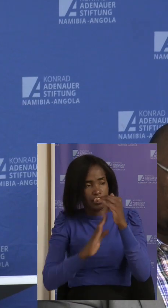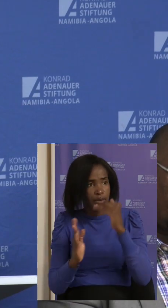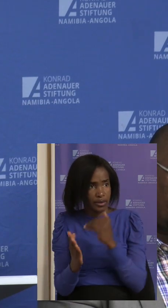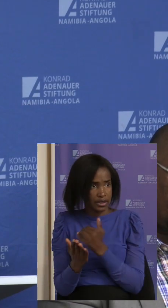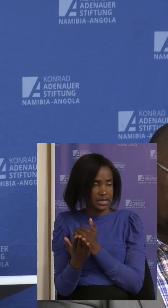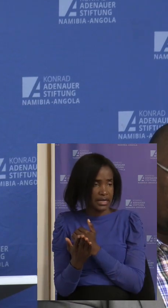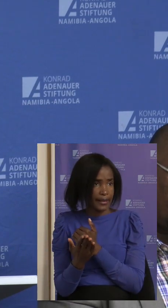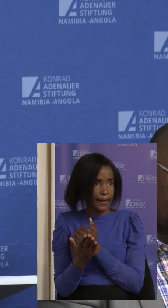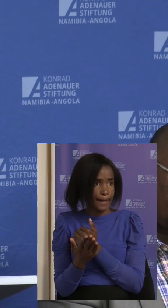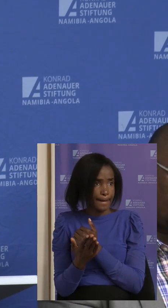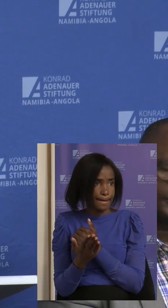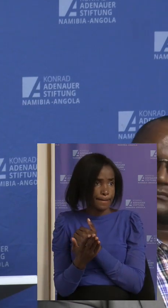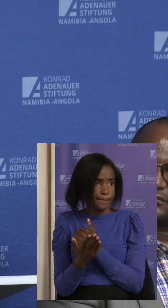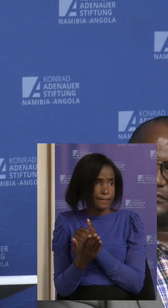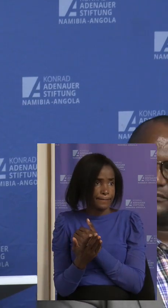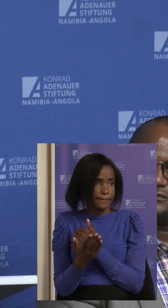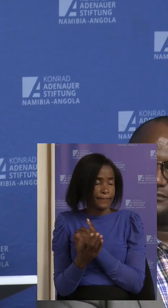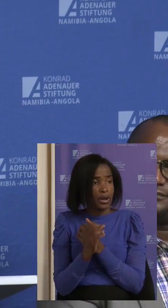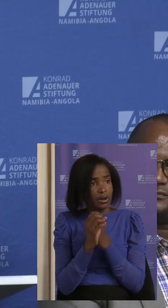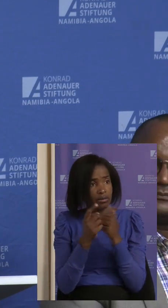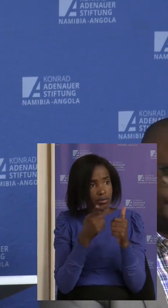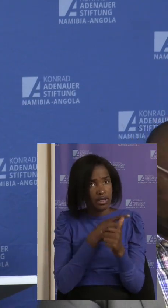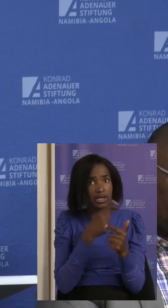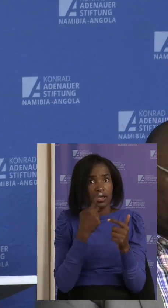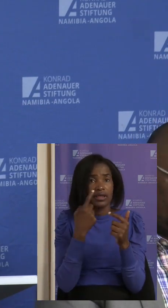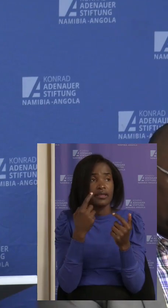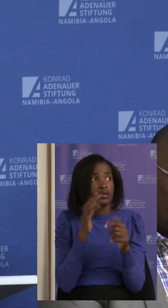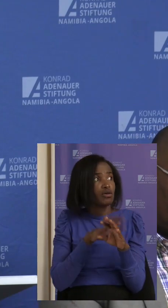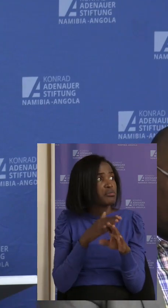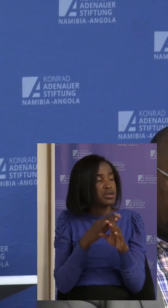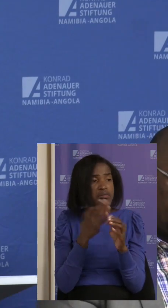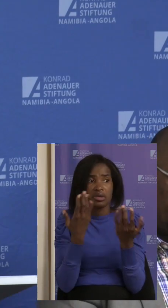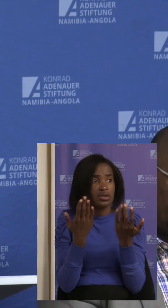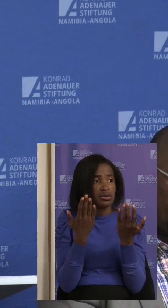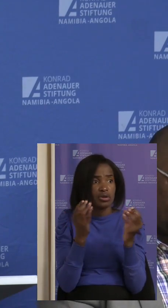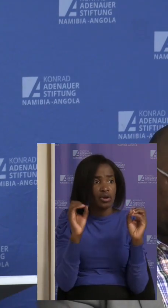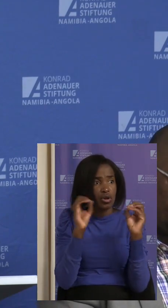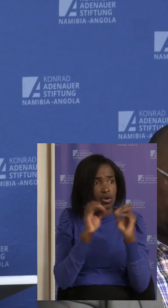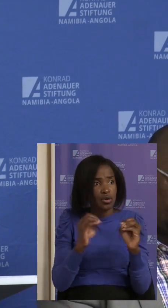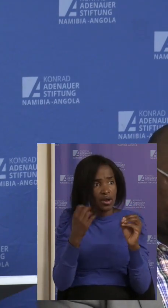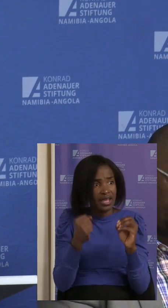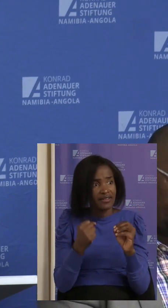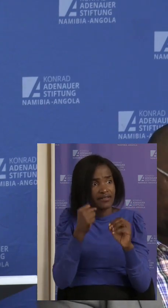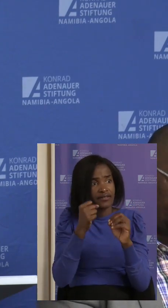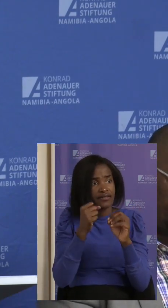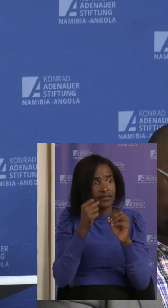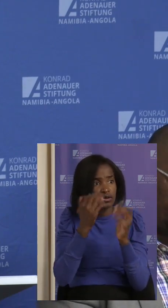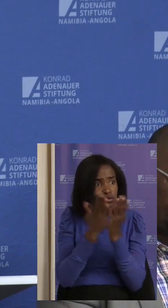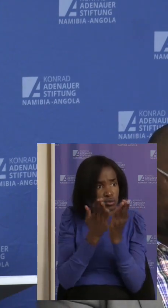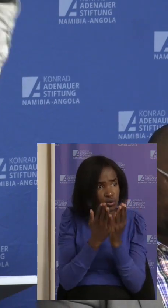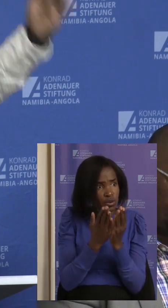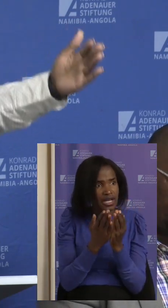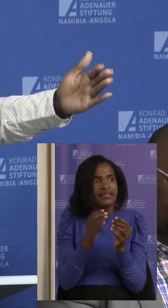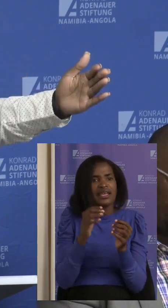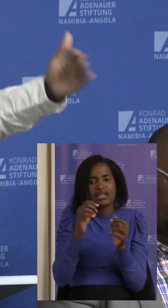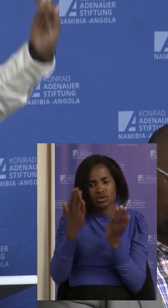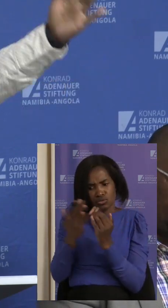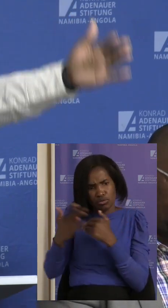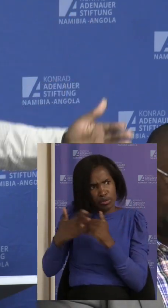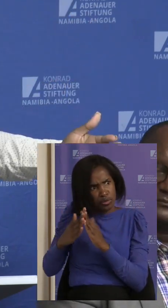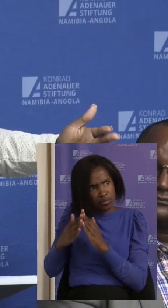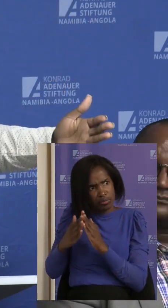learner, your child. Okay, you go, or they don't have space rather to accommodate your child. You try and check at the nearest school,